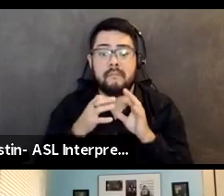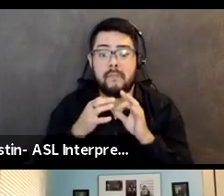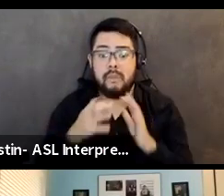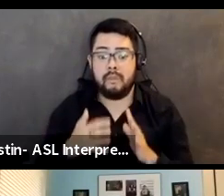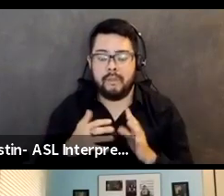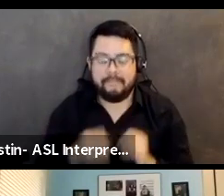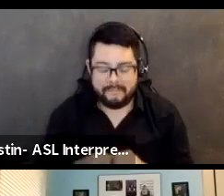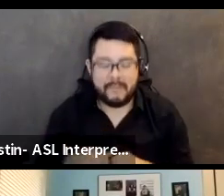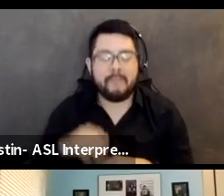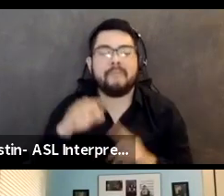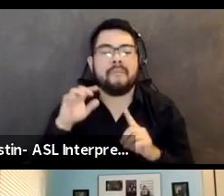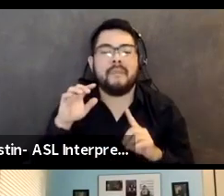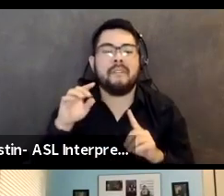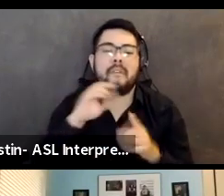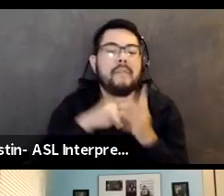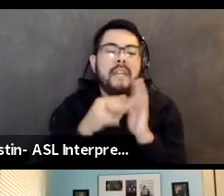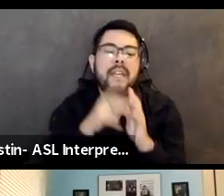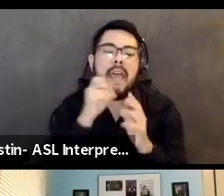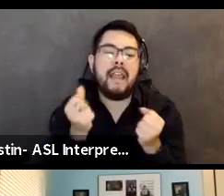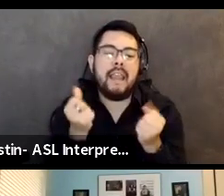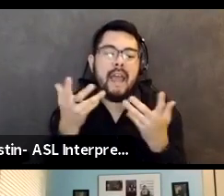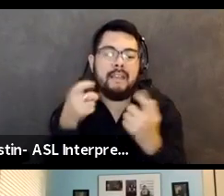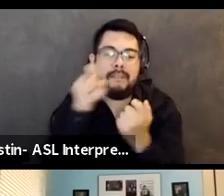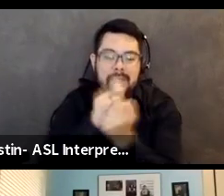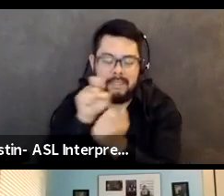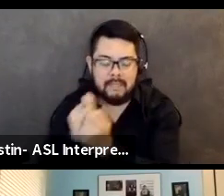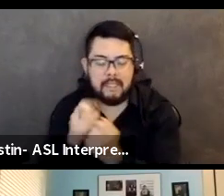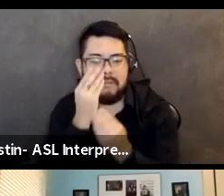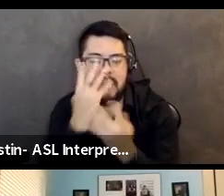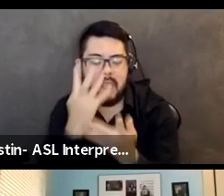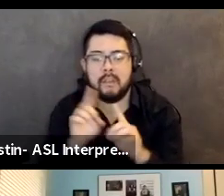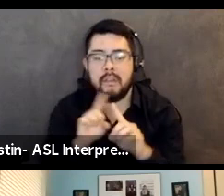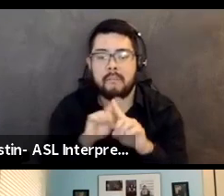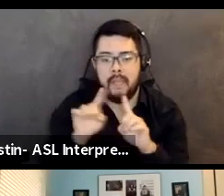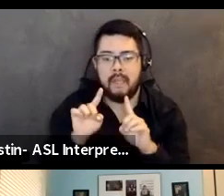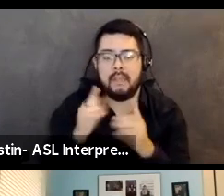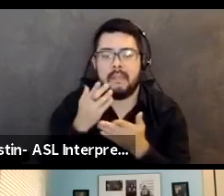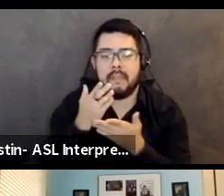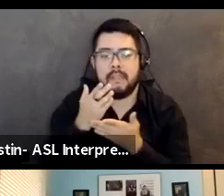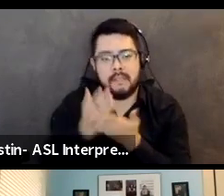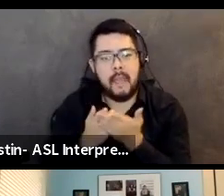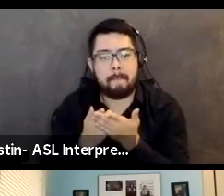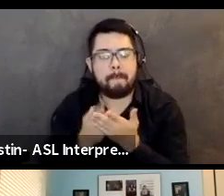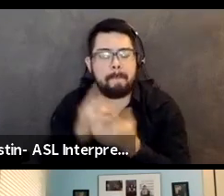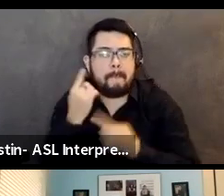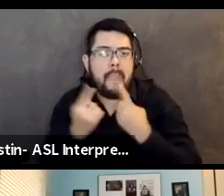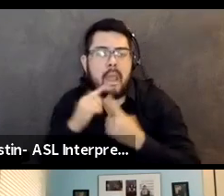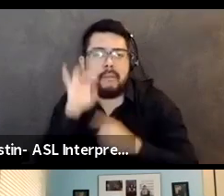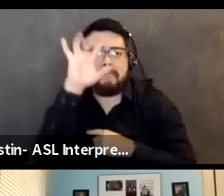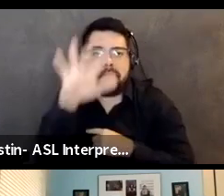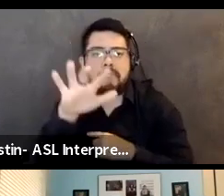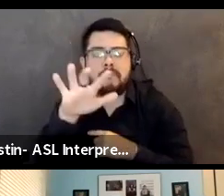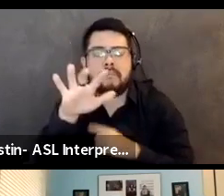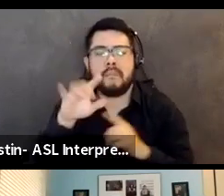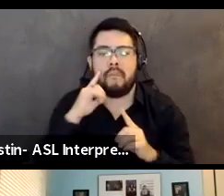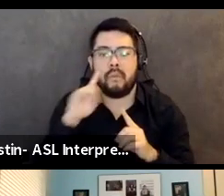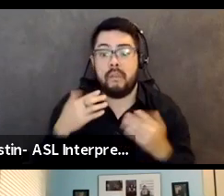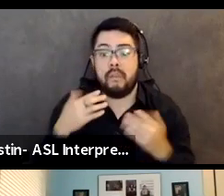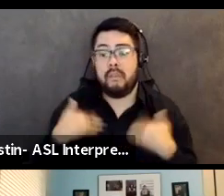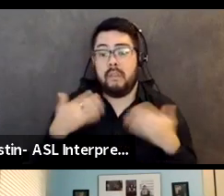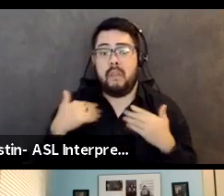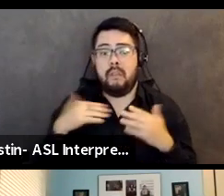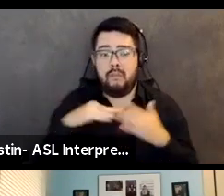so not you know not a lot of specifics but um some some thoughts about young